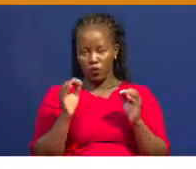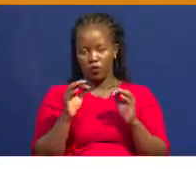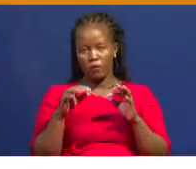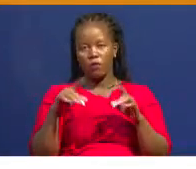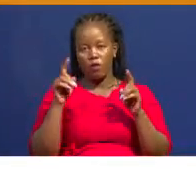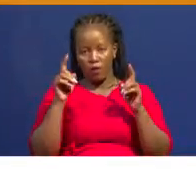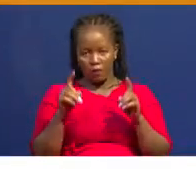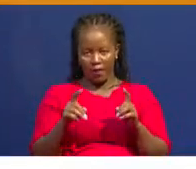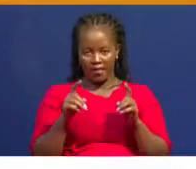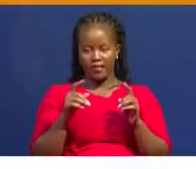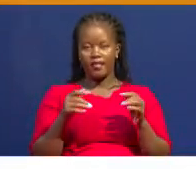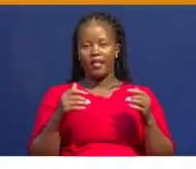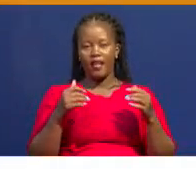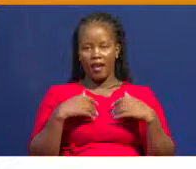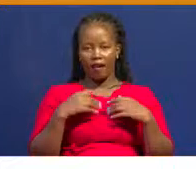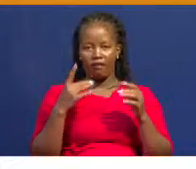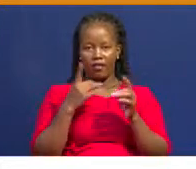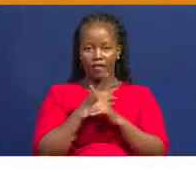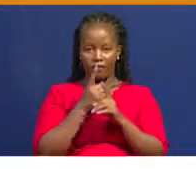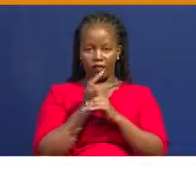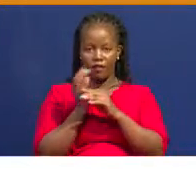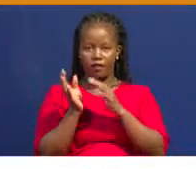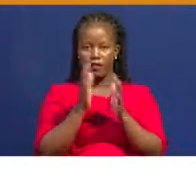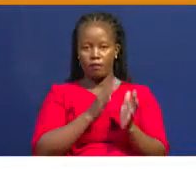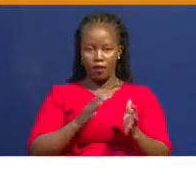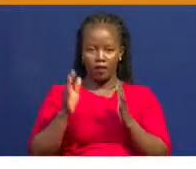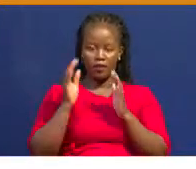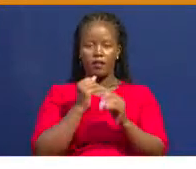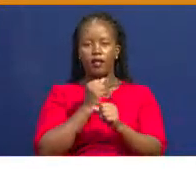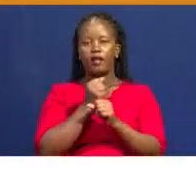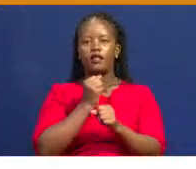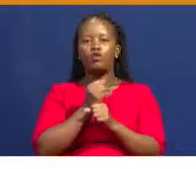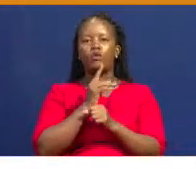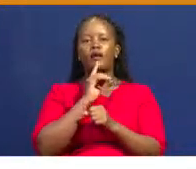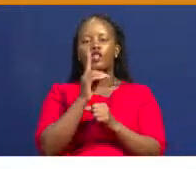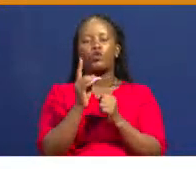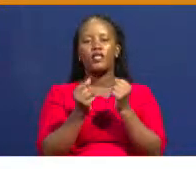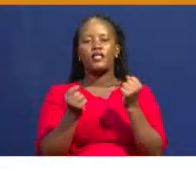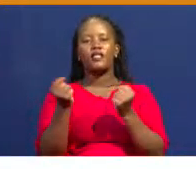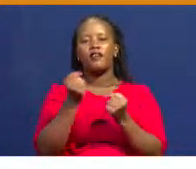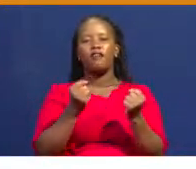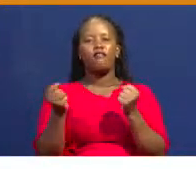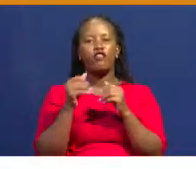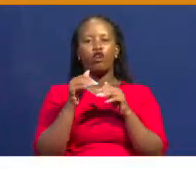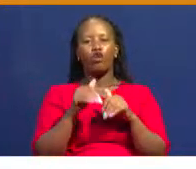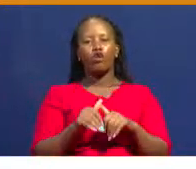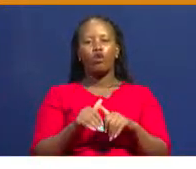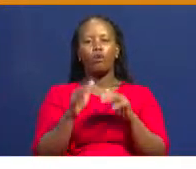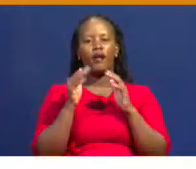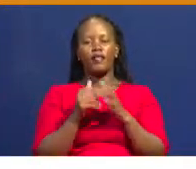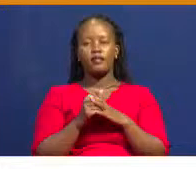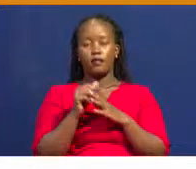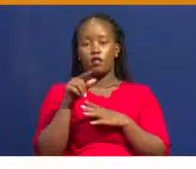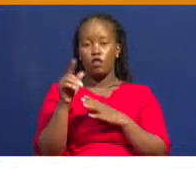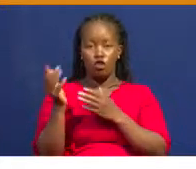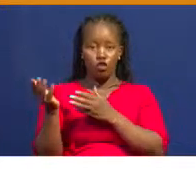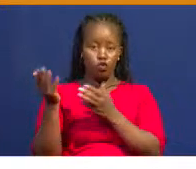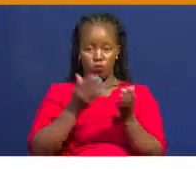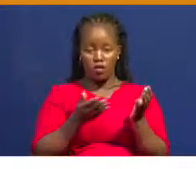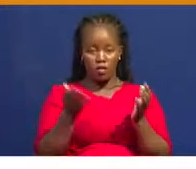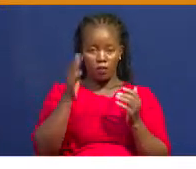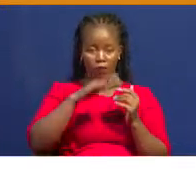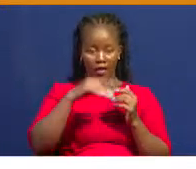undertake remedial measures to ensure that the vehicle now comply. You bring it back for inspection for what you call